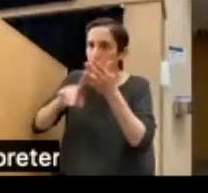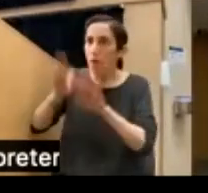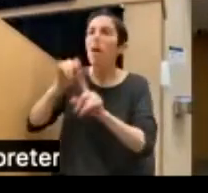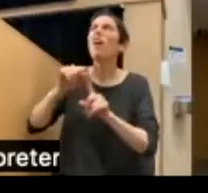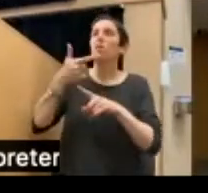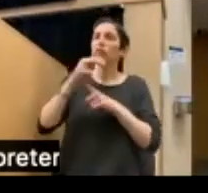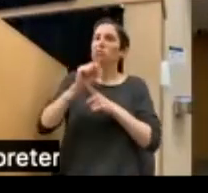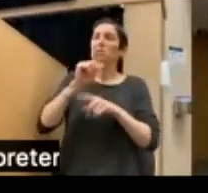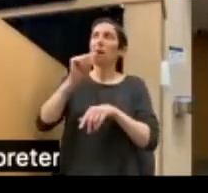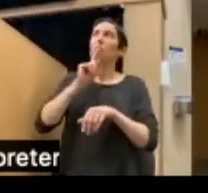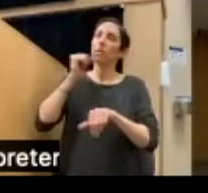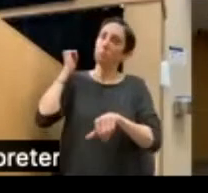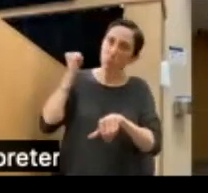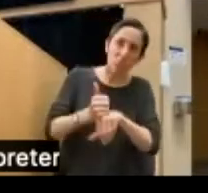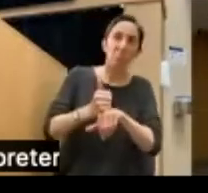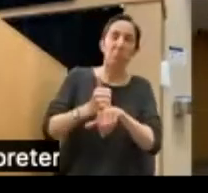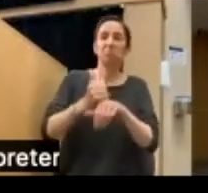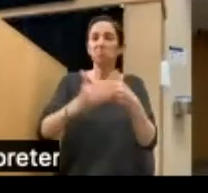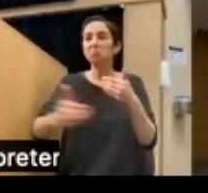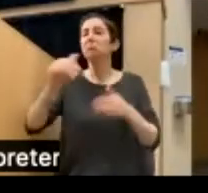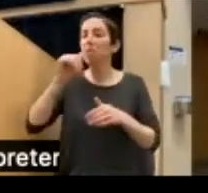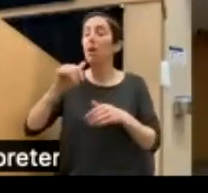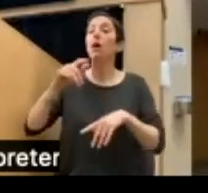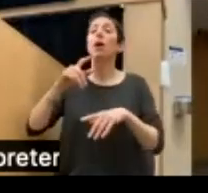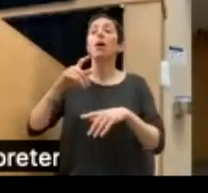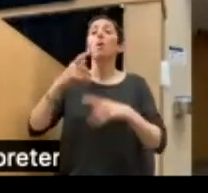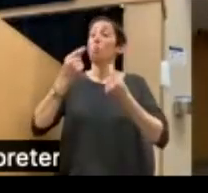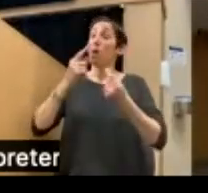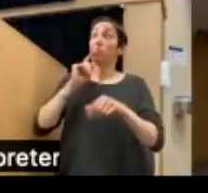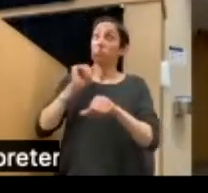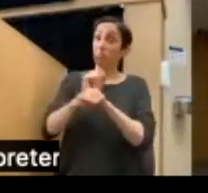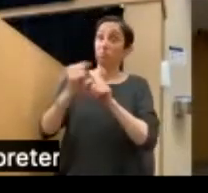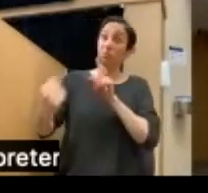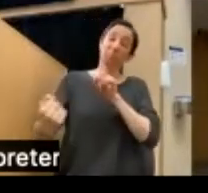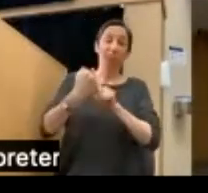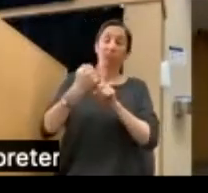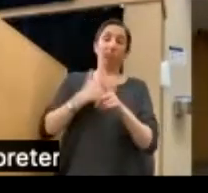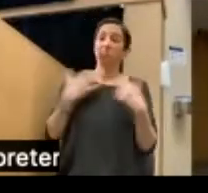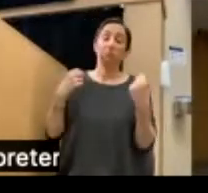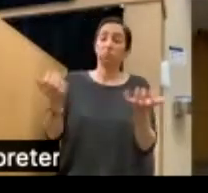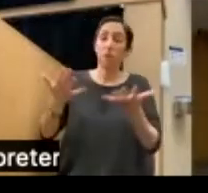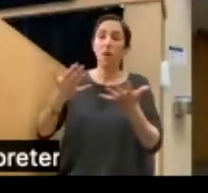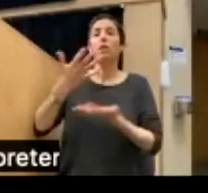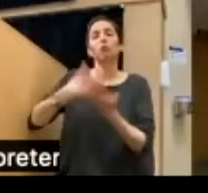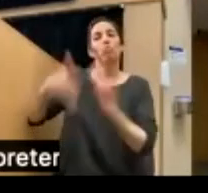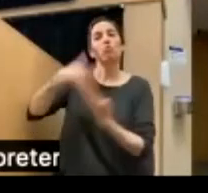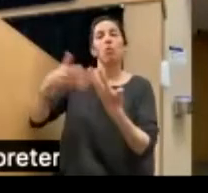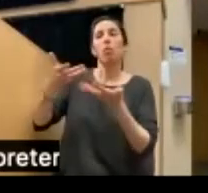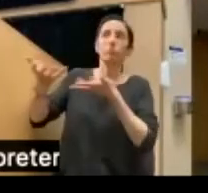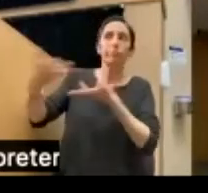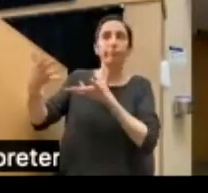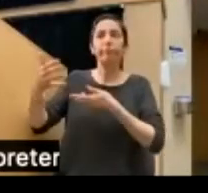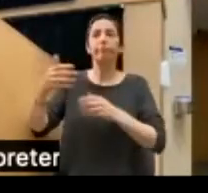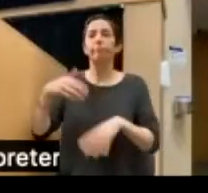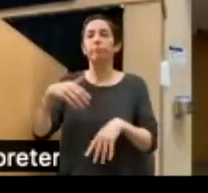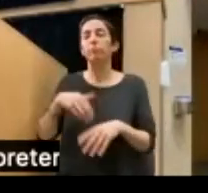out that our everyday social world is actually the largest driver of our health. This means how